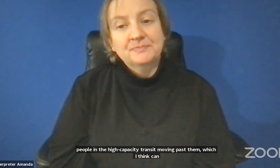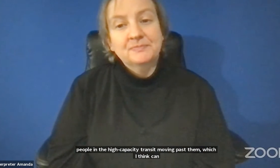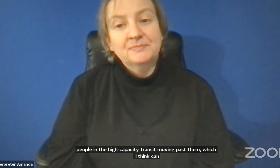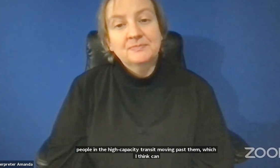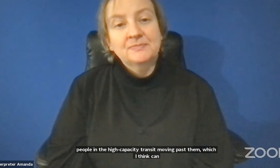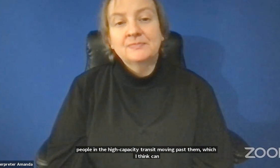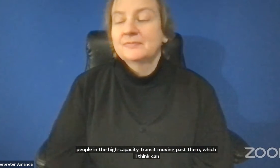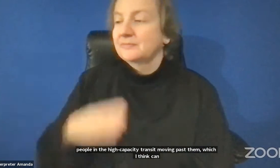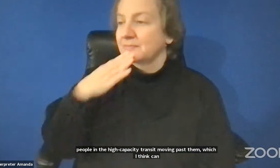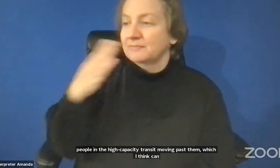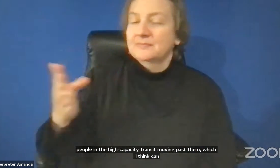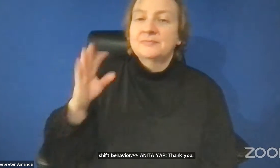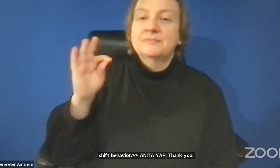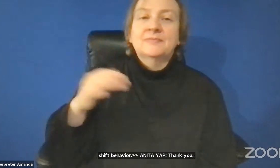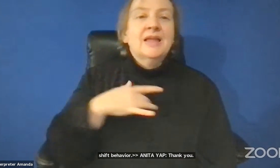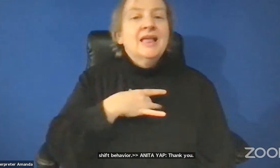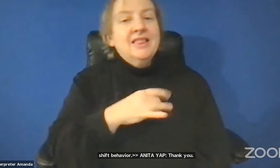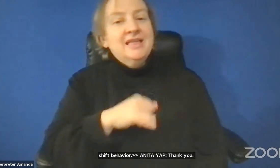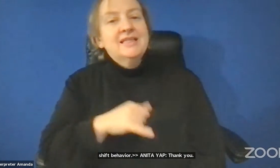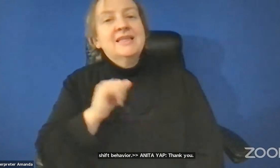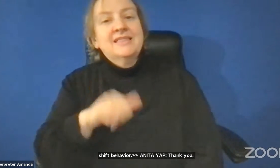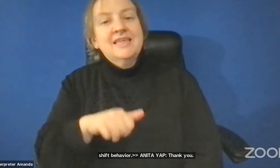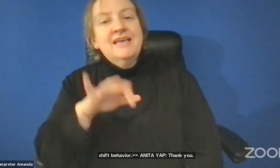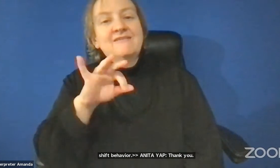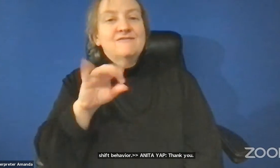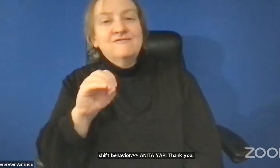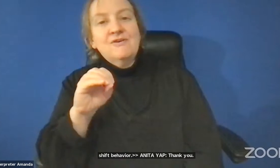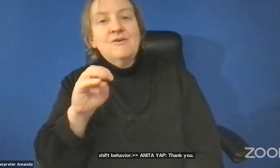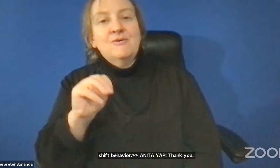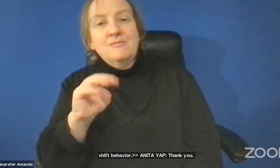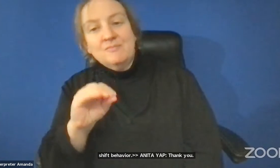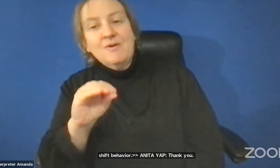Thank you. I like that. It's the FOMO option.